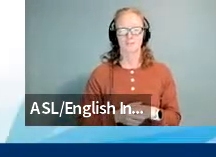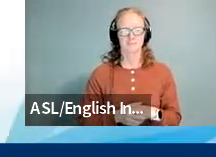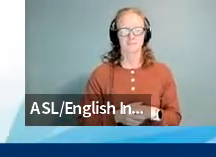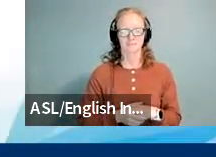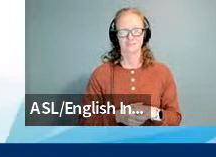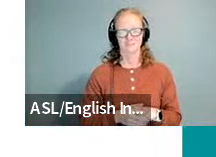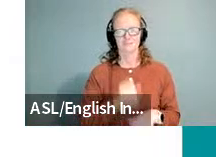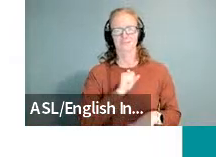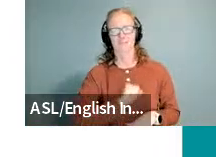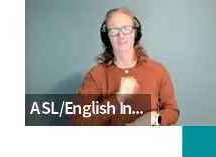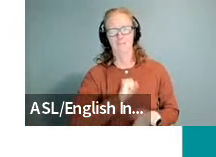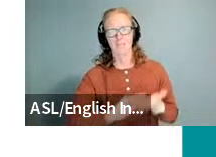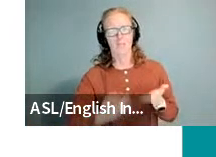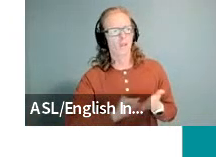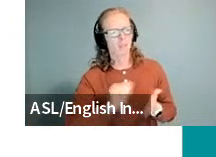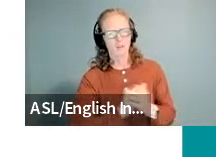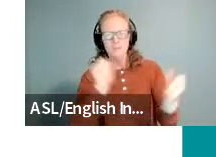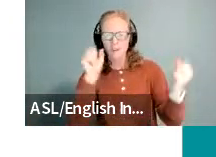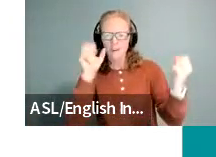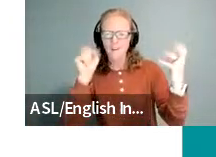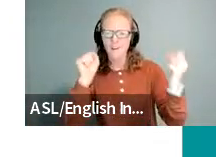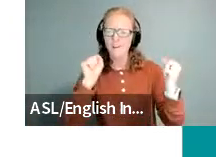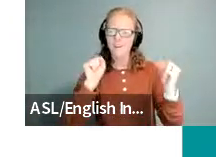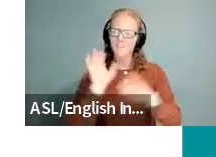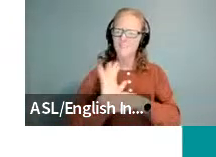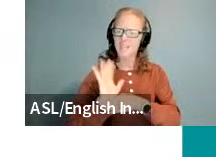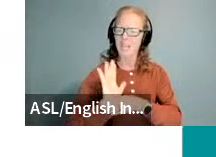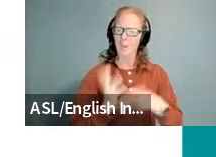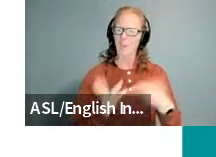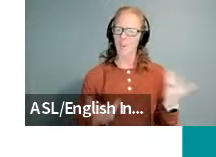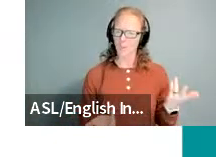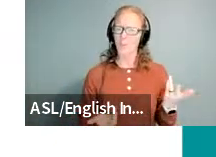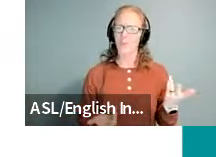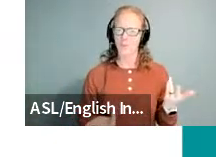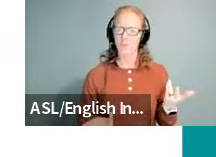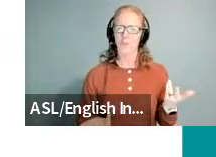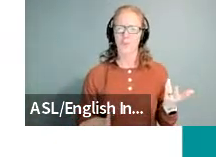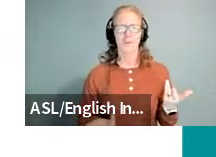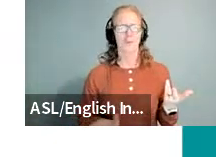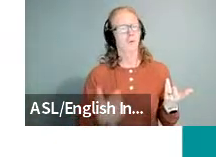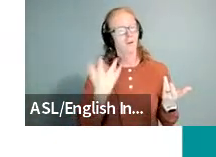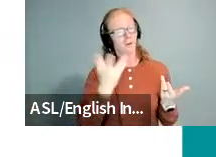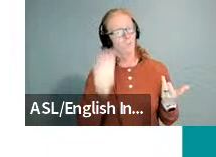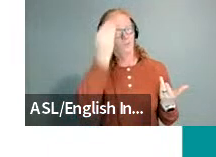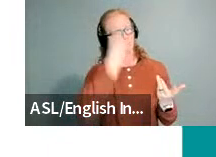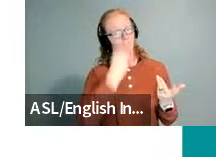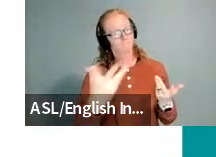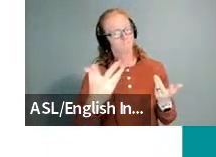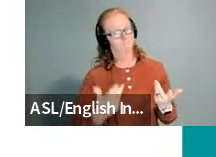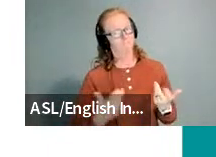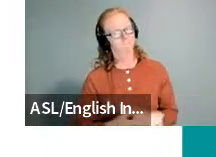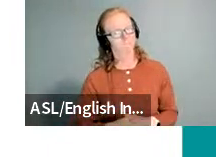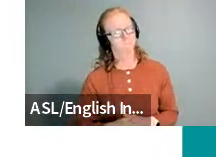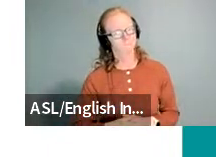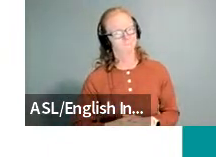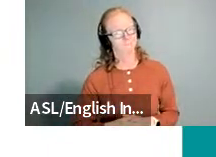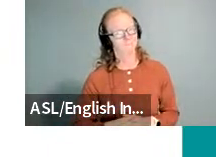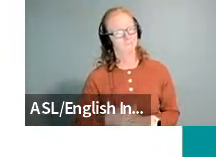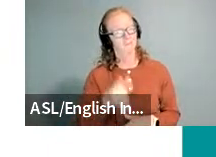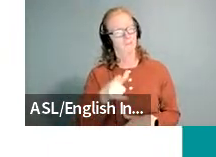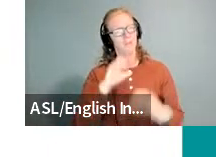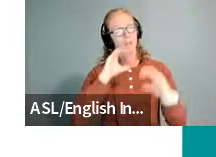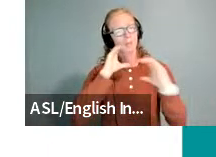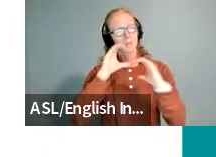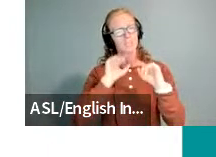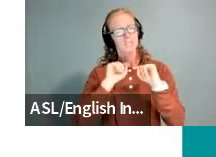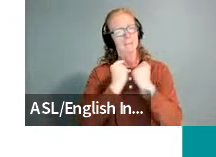Oh, first off, that was an outstanding video. And just so you know that the communications